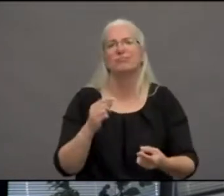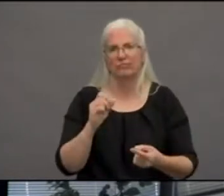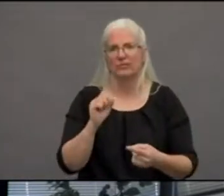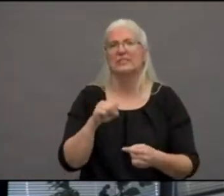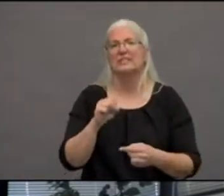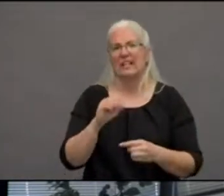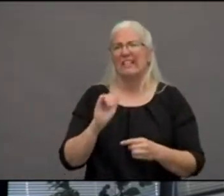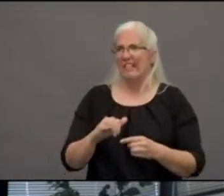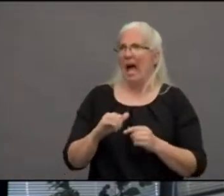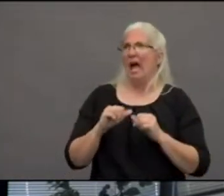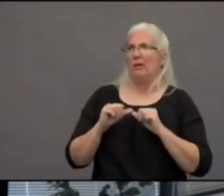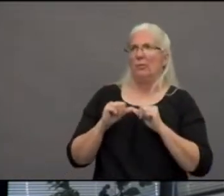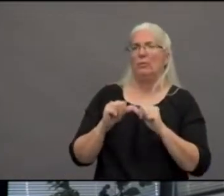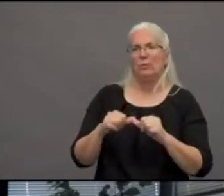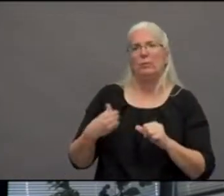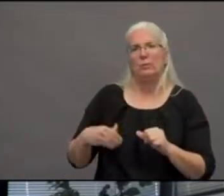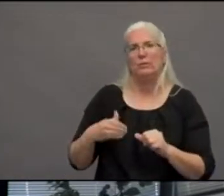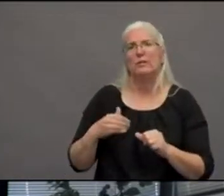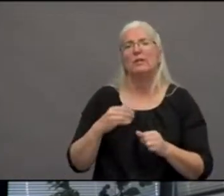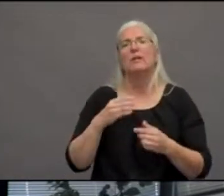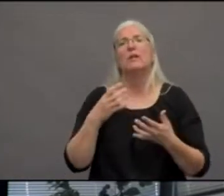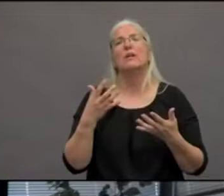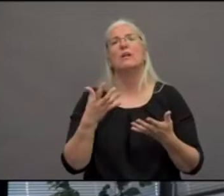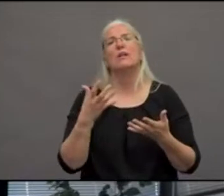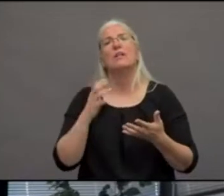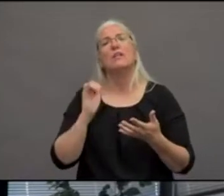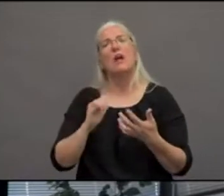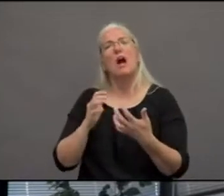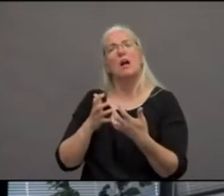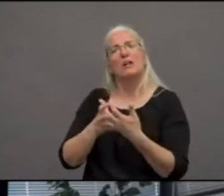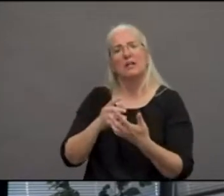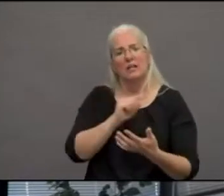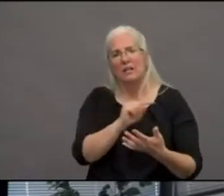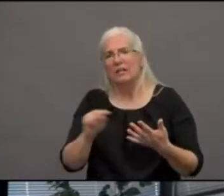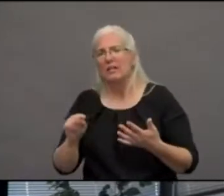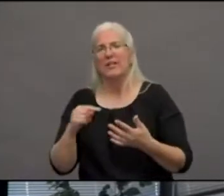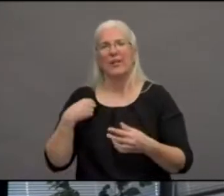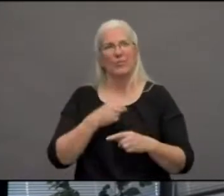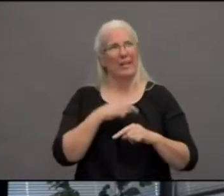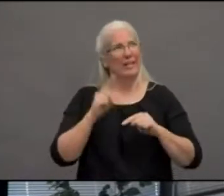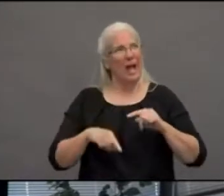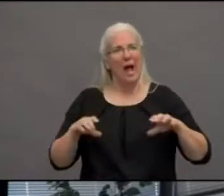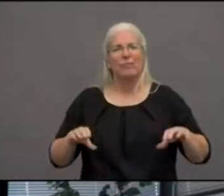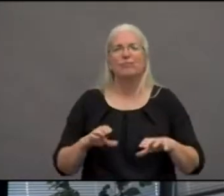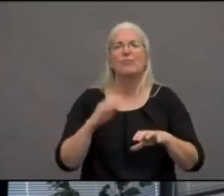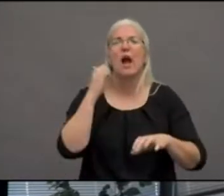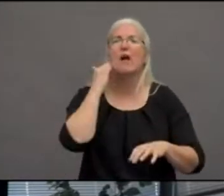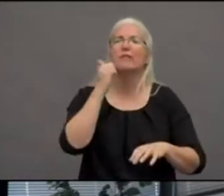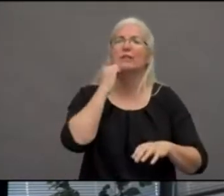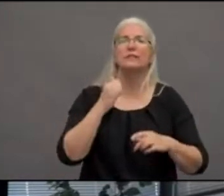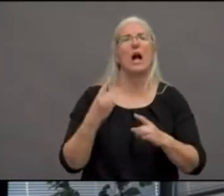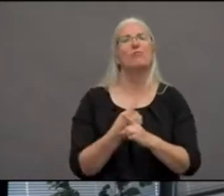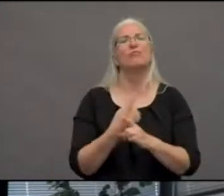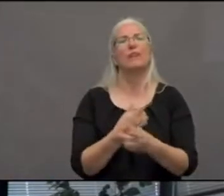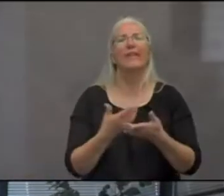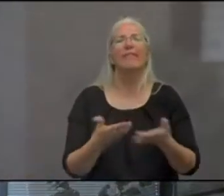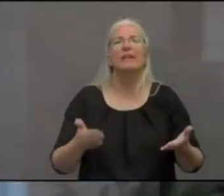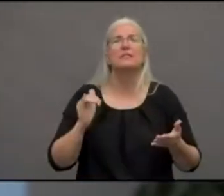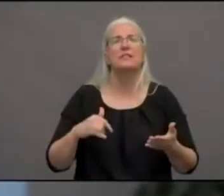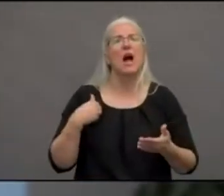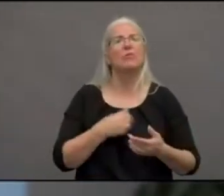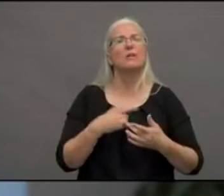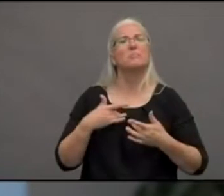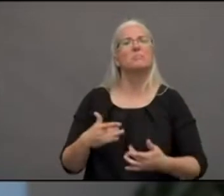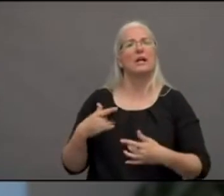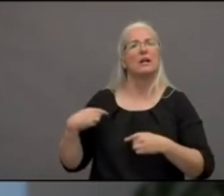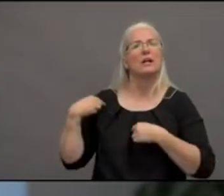the impact is that we're not able to go about our days in the way that we used to. In addition, there may be more significant impacts that